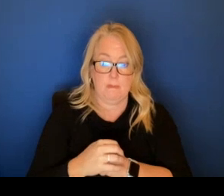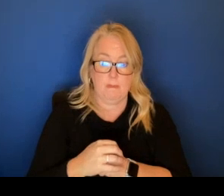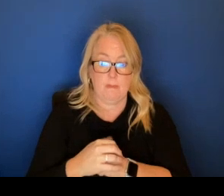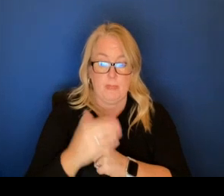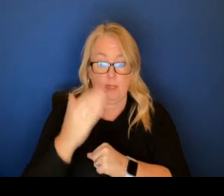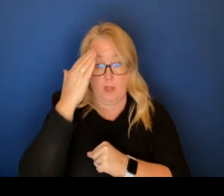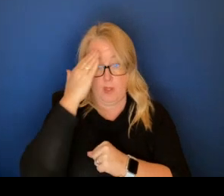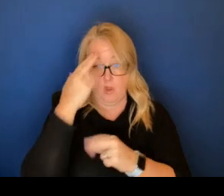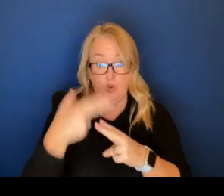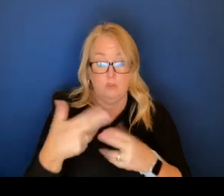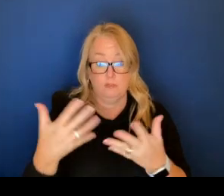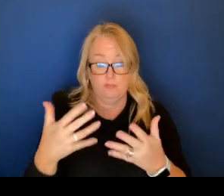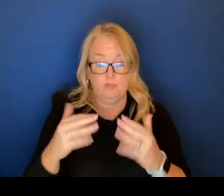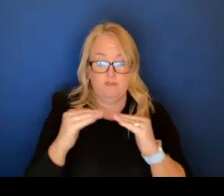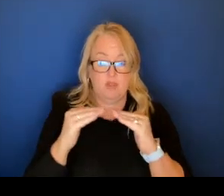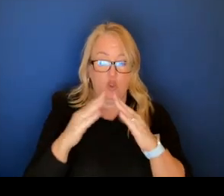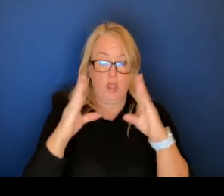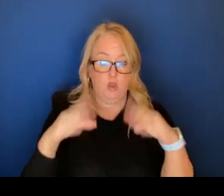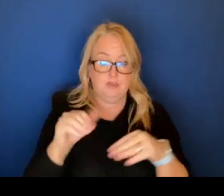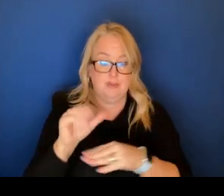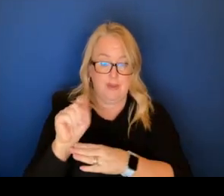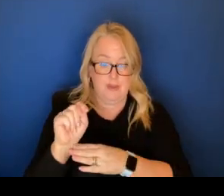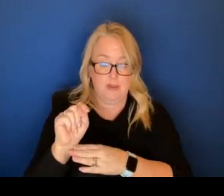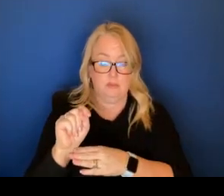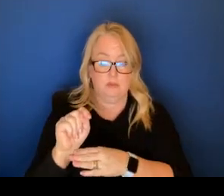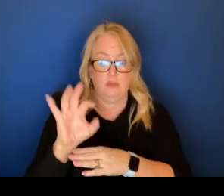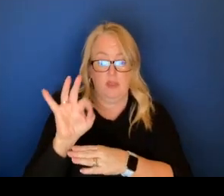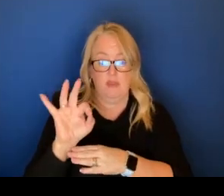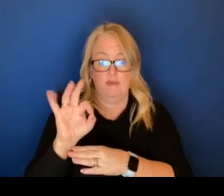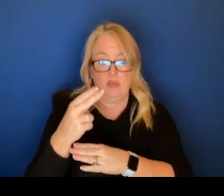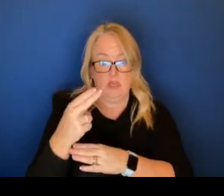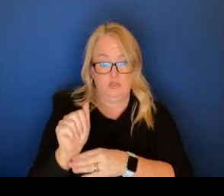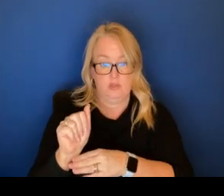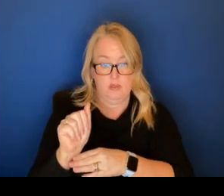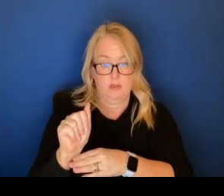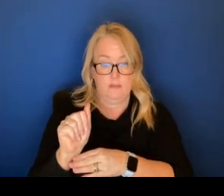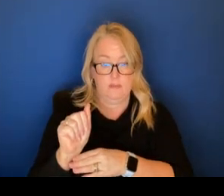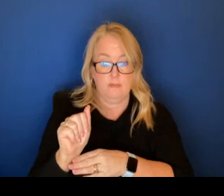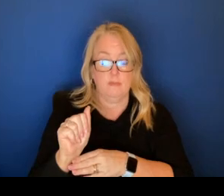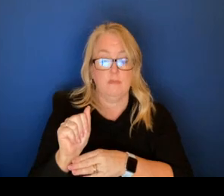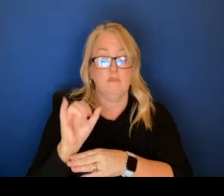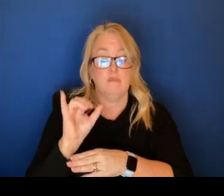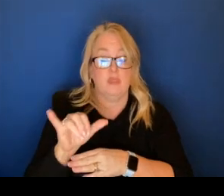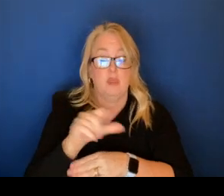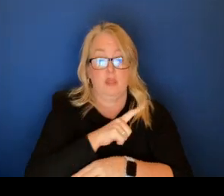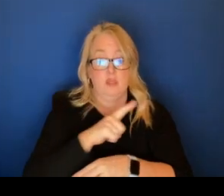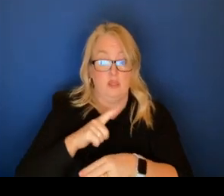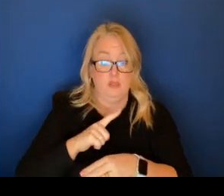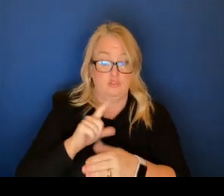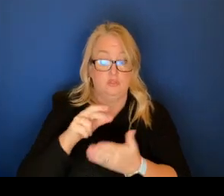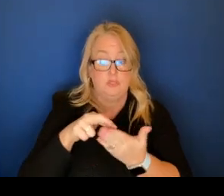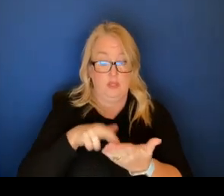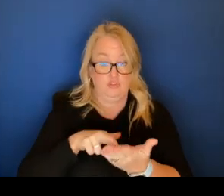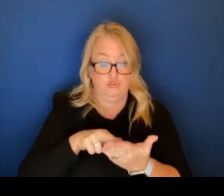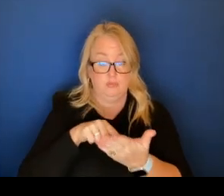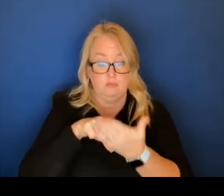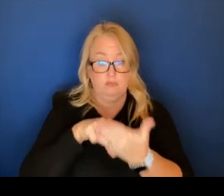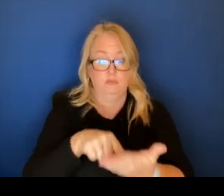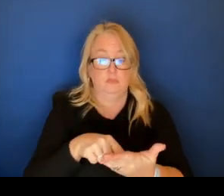Known as the Fair Housing Act, or the FHA, the landmark legislation